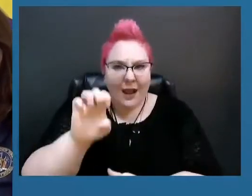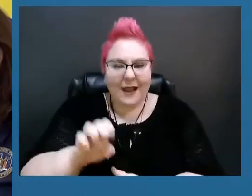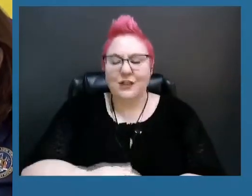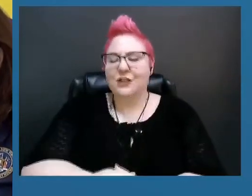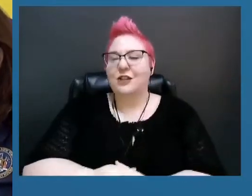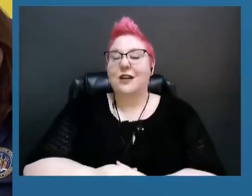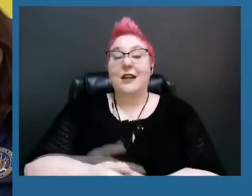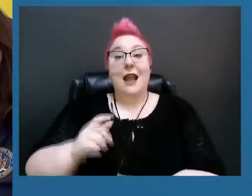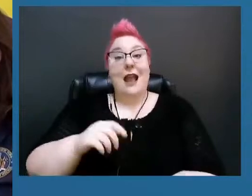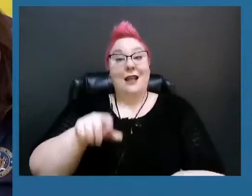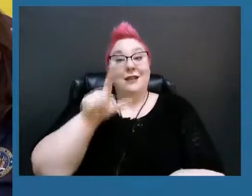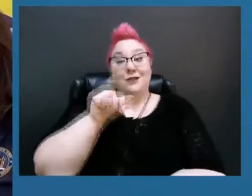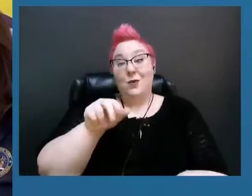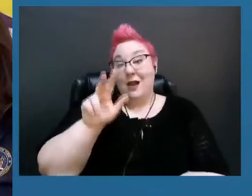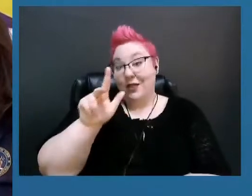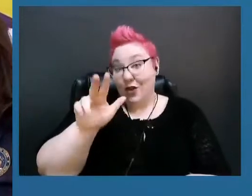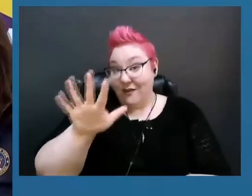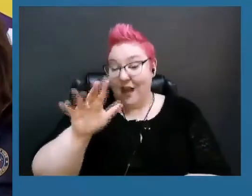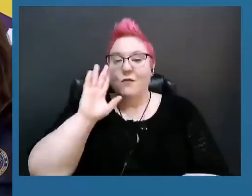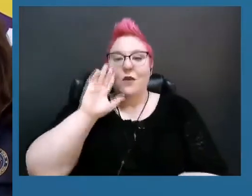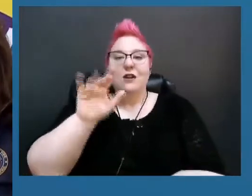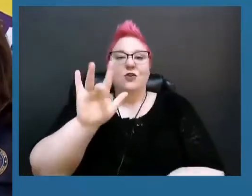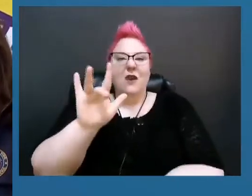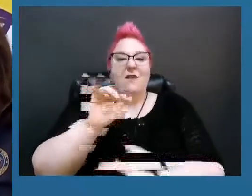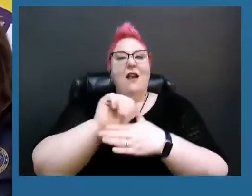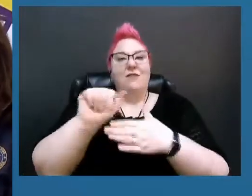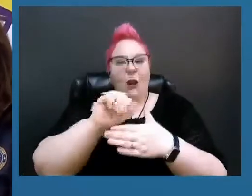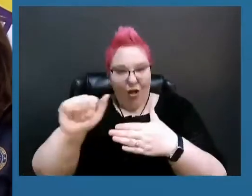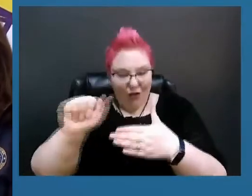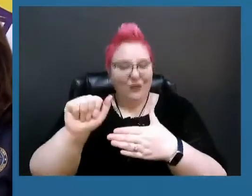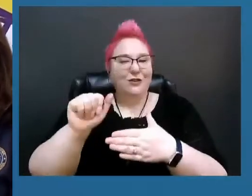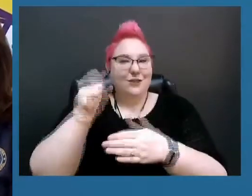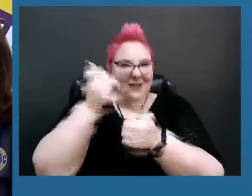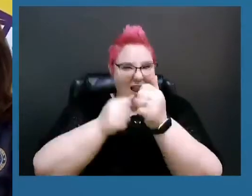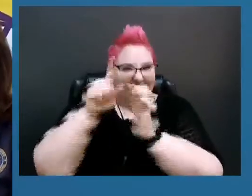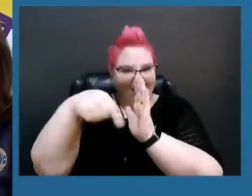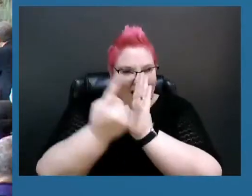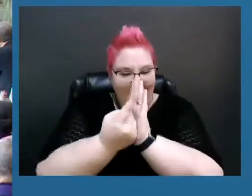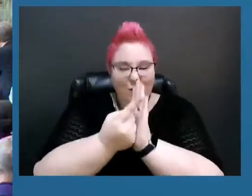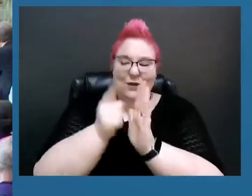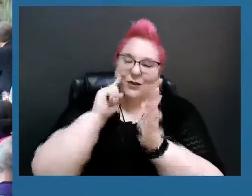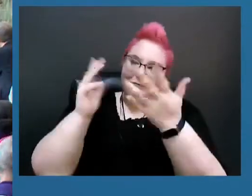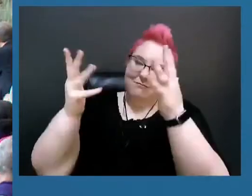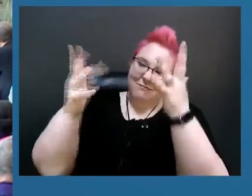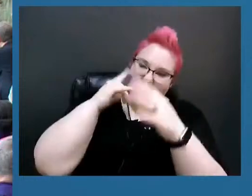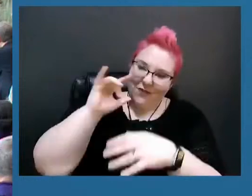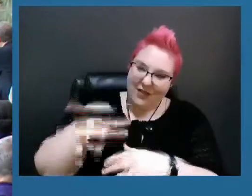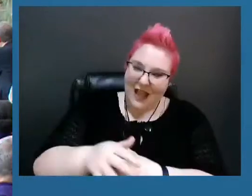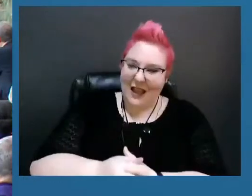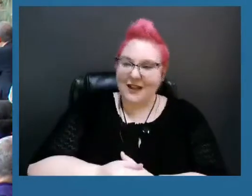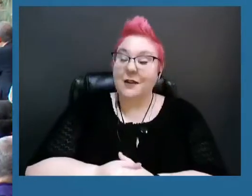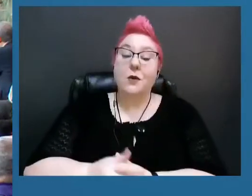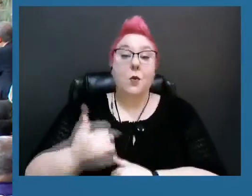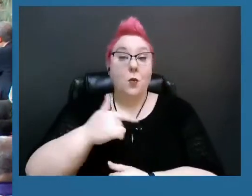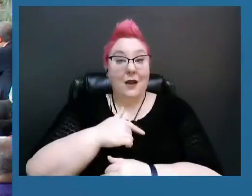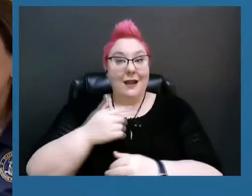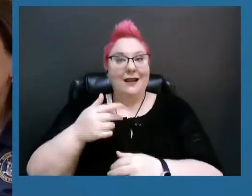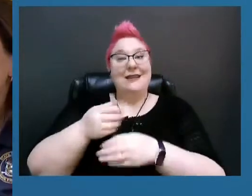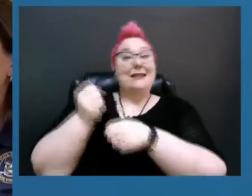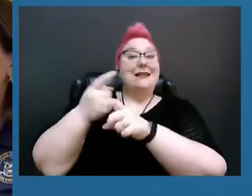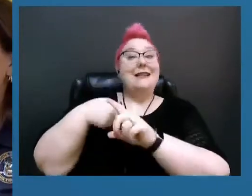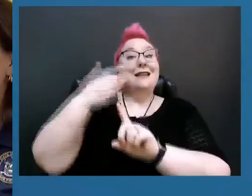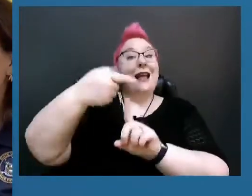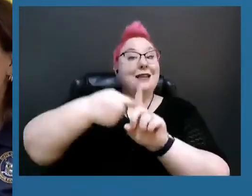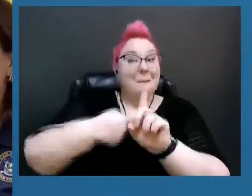we are on a path to $25 an hour. Let's give it up for that. when we get our raise next month, we're going to say thank